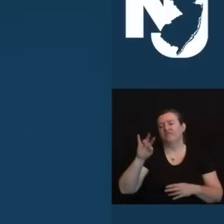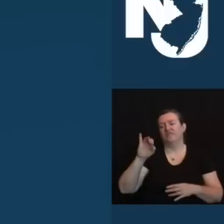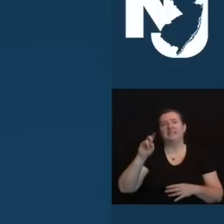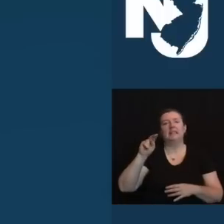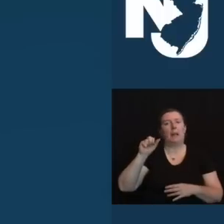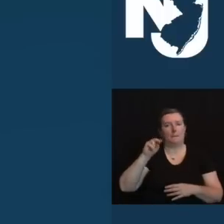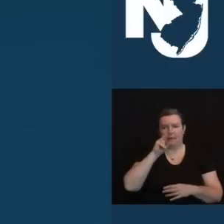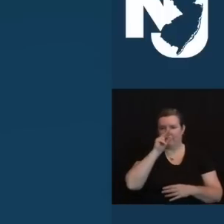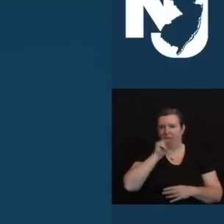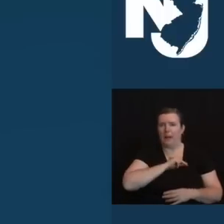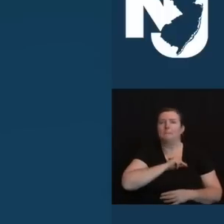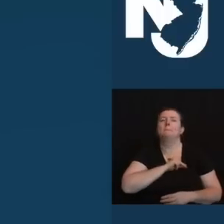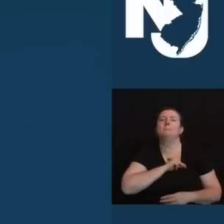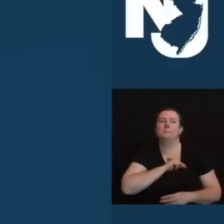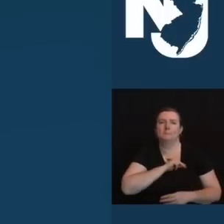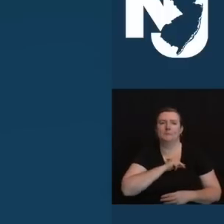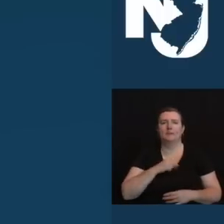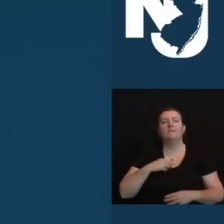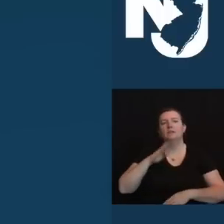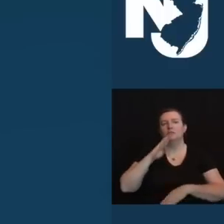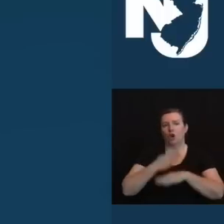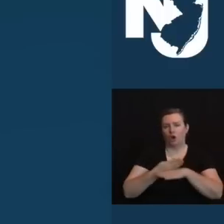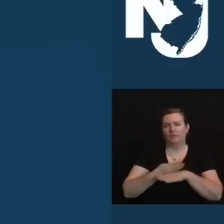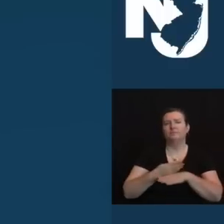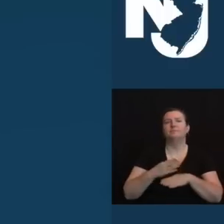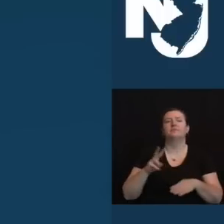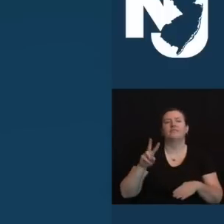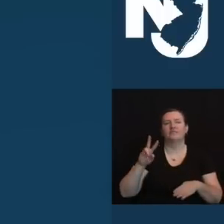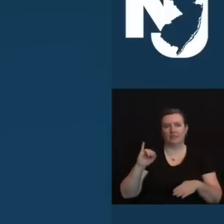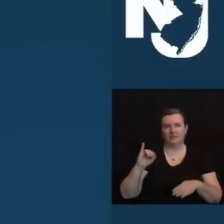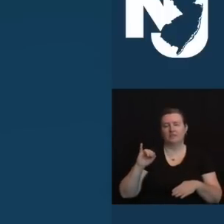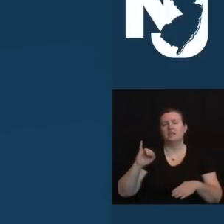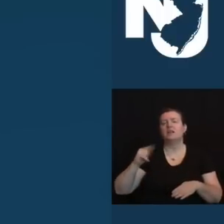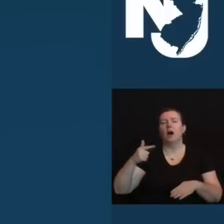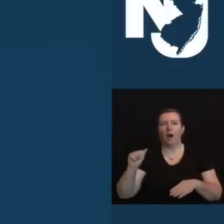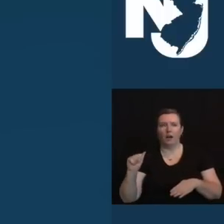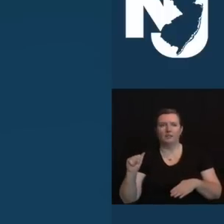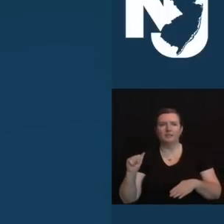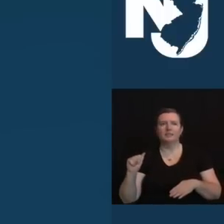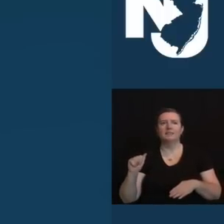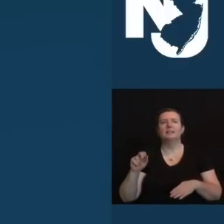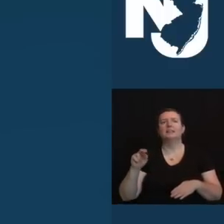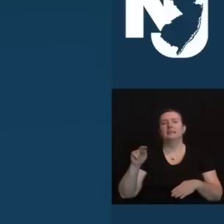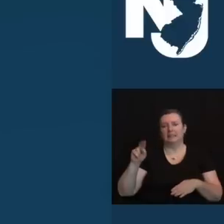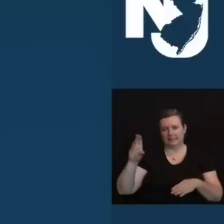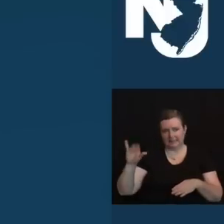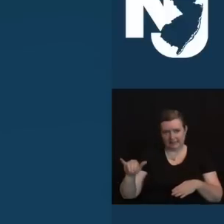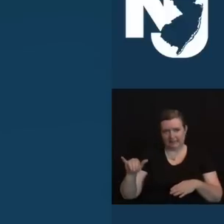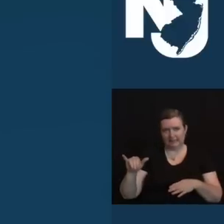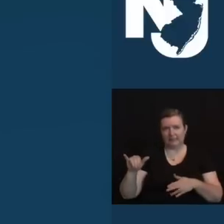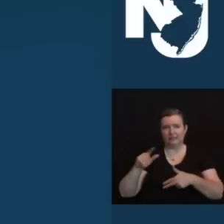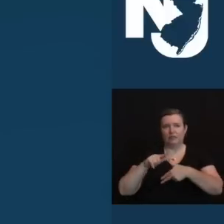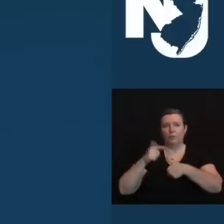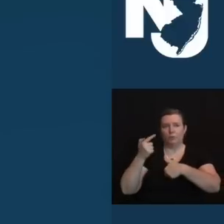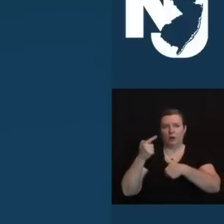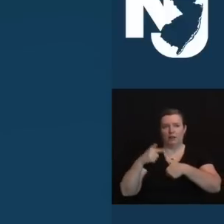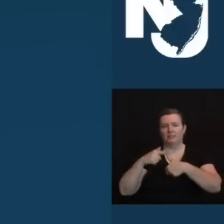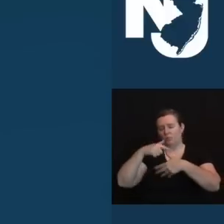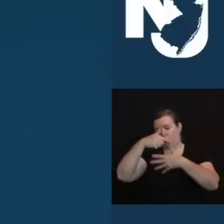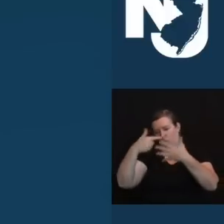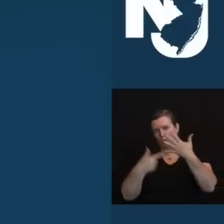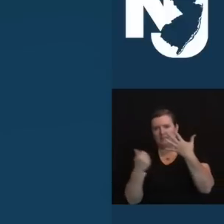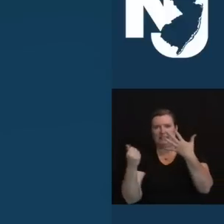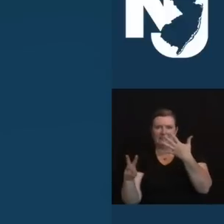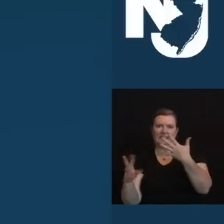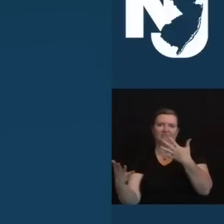daughters, Vi, Gia, and Tiffany, and they are 21, 19, and 16 respectively. He is also survived